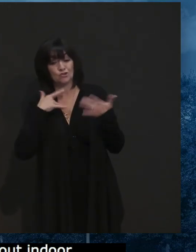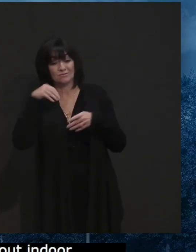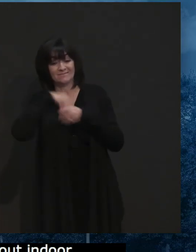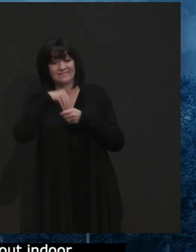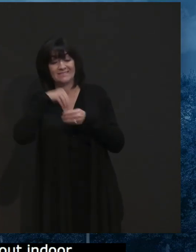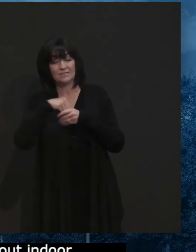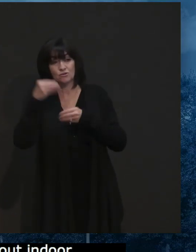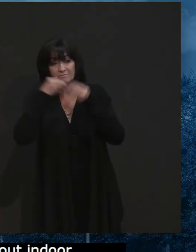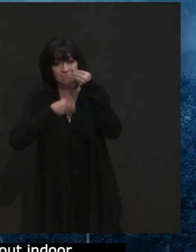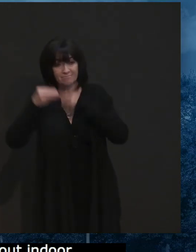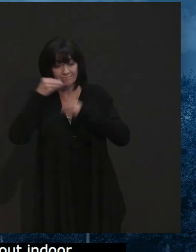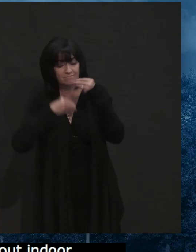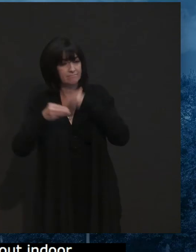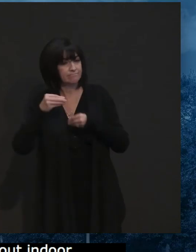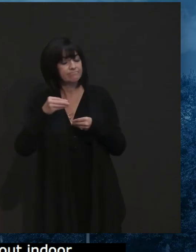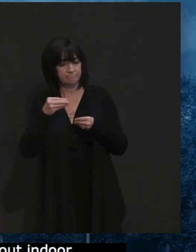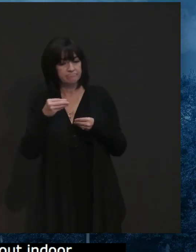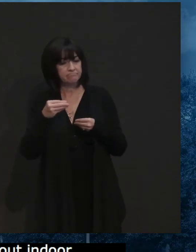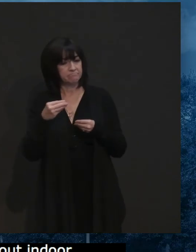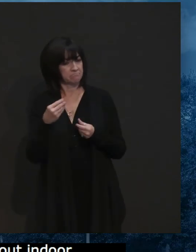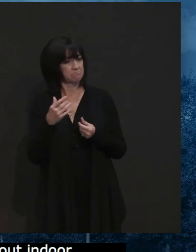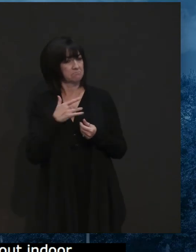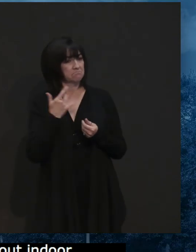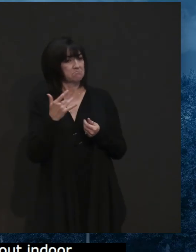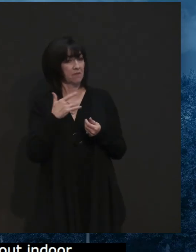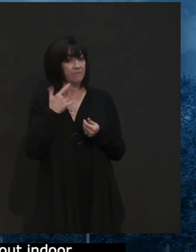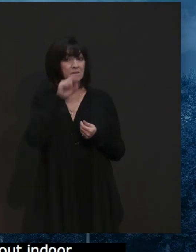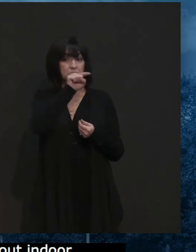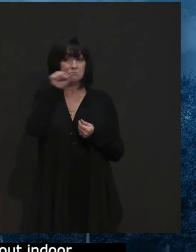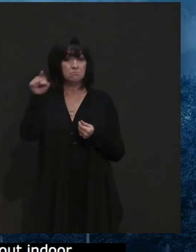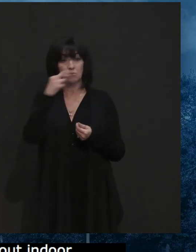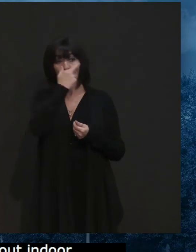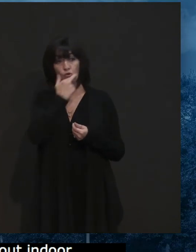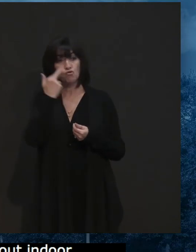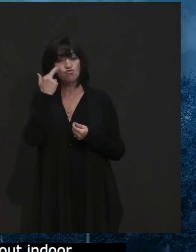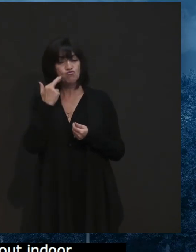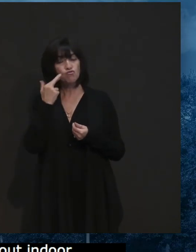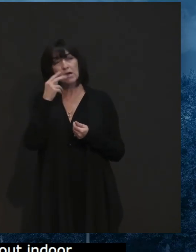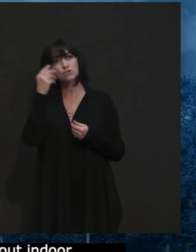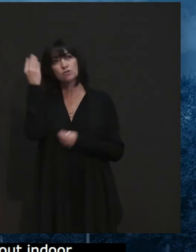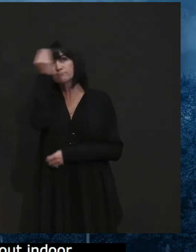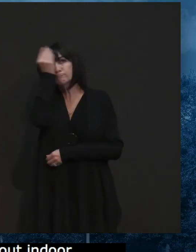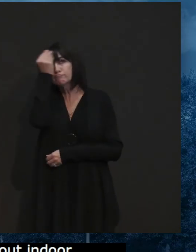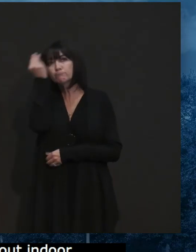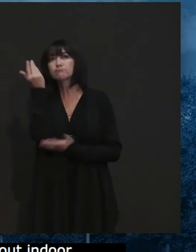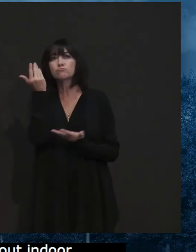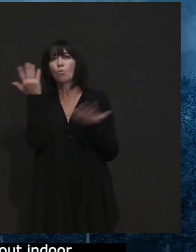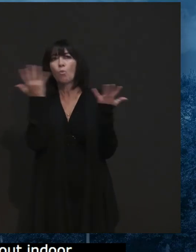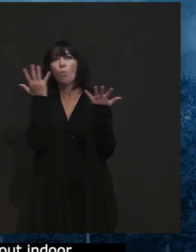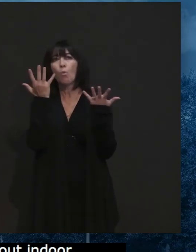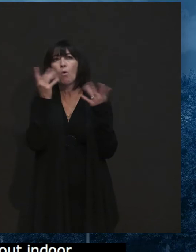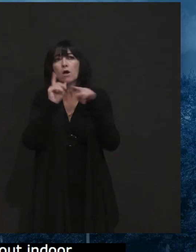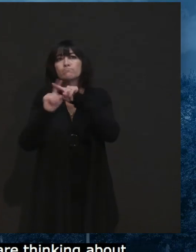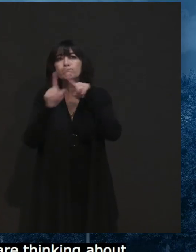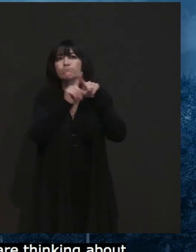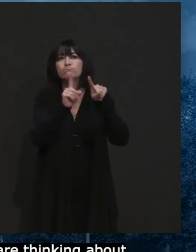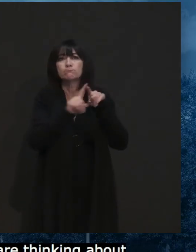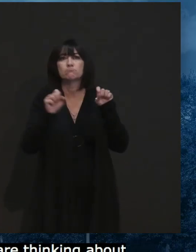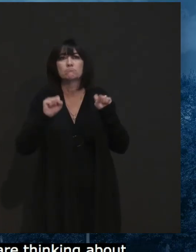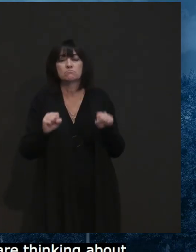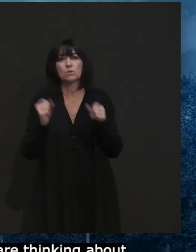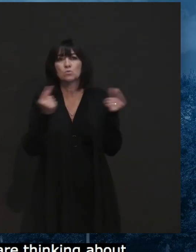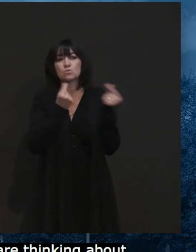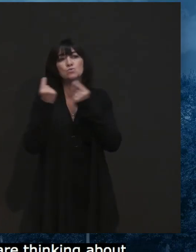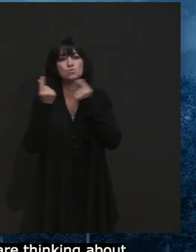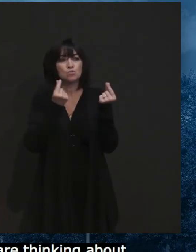really fantastic that our restaurants are thinking about creative ways in which they can continue the outdoor dining that